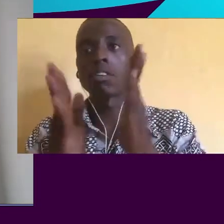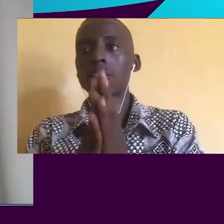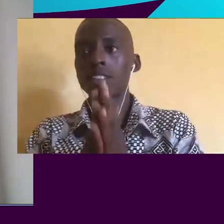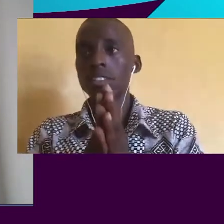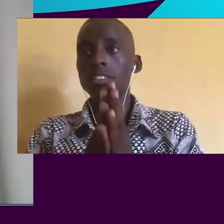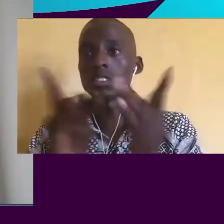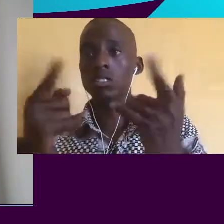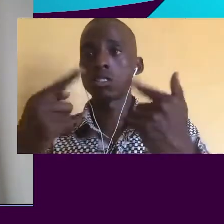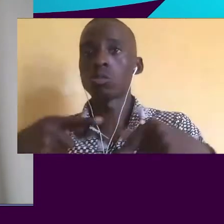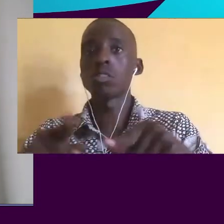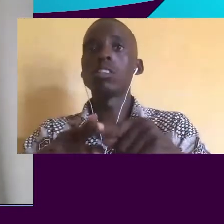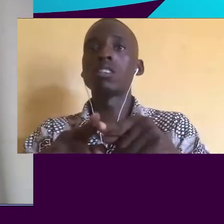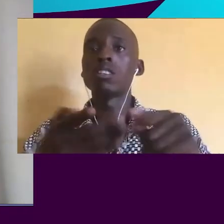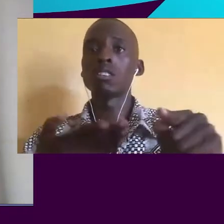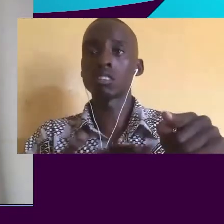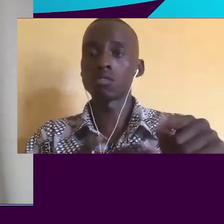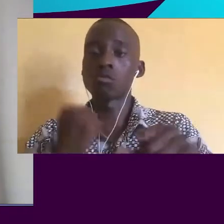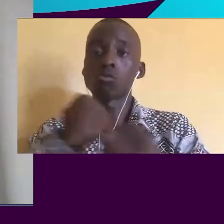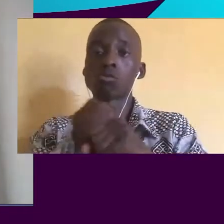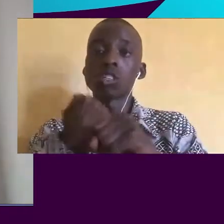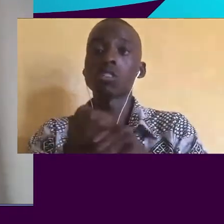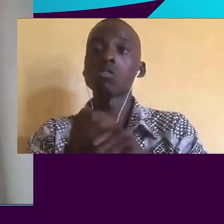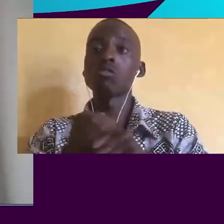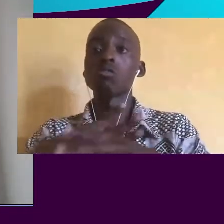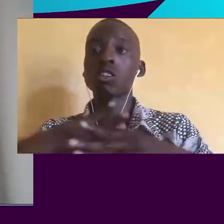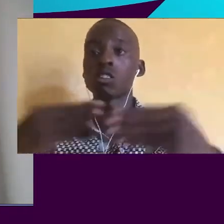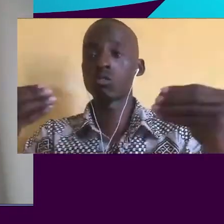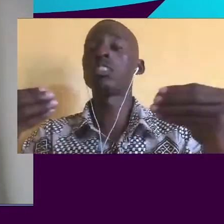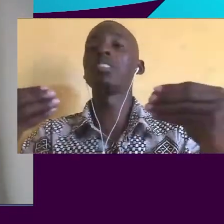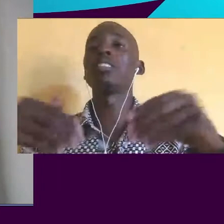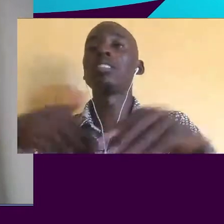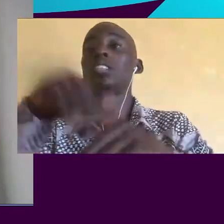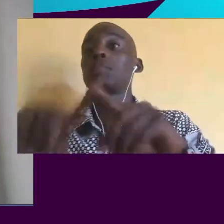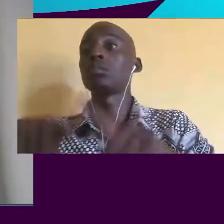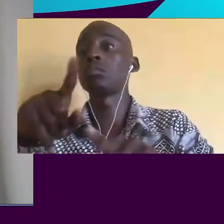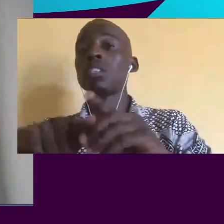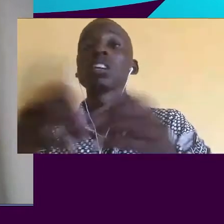are working to address their barriers to their participation and empowerment.